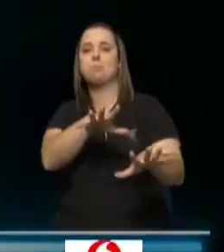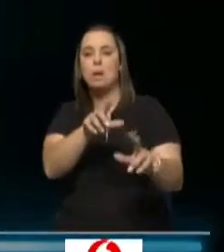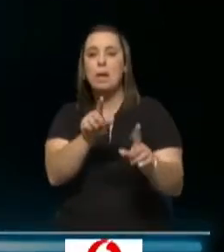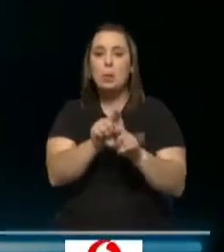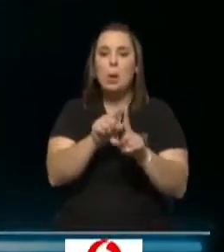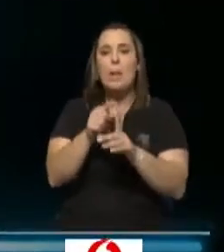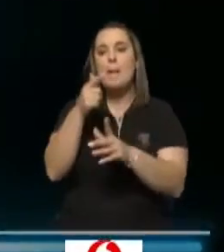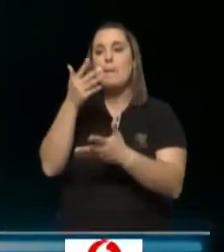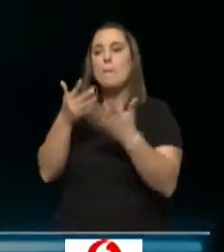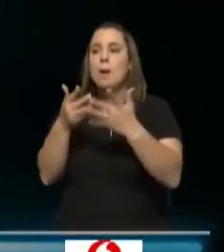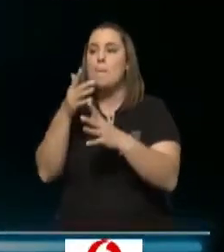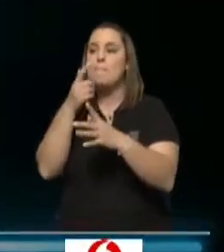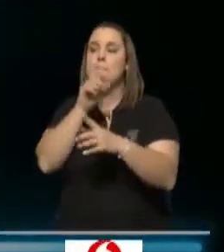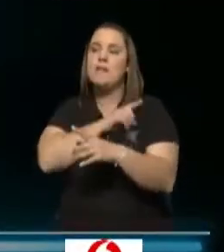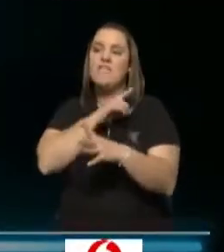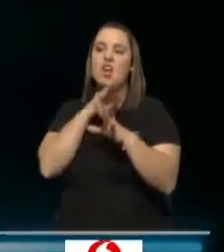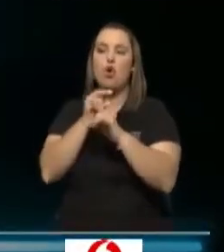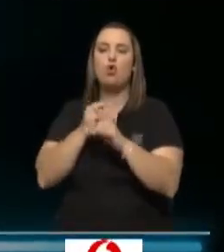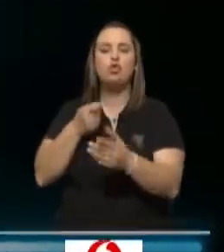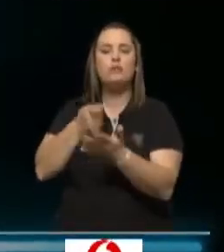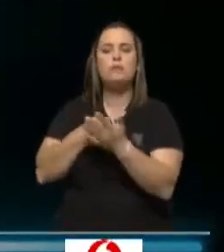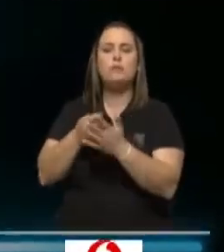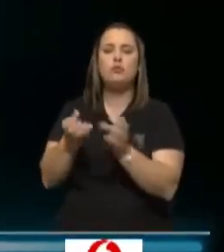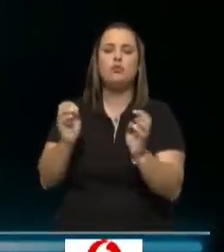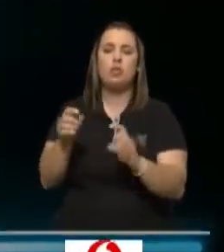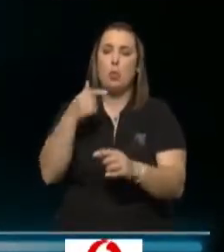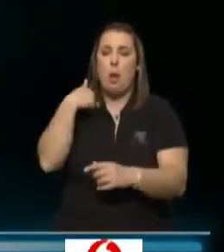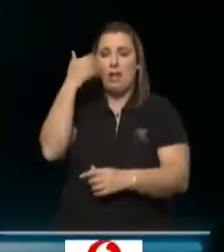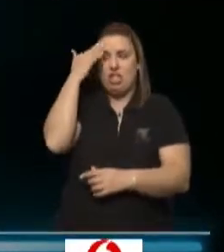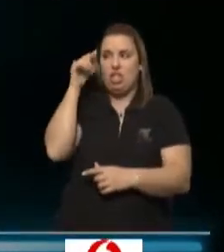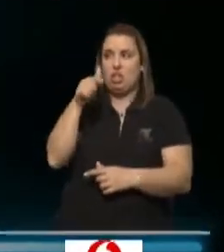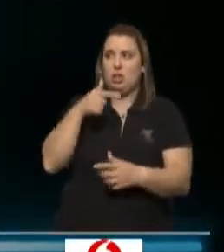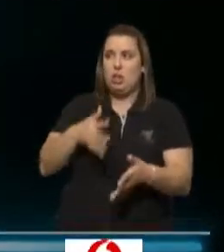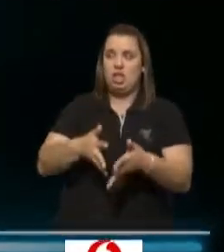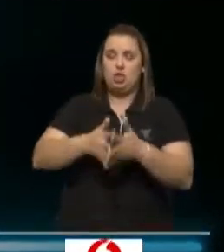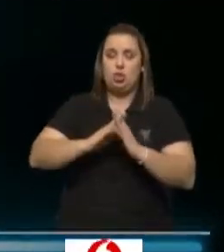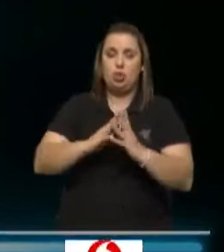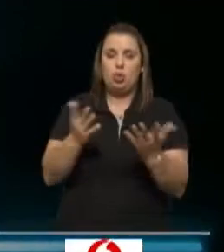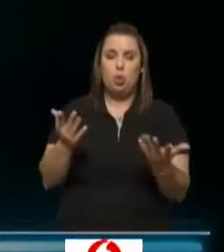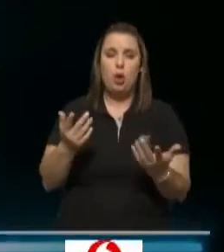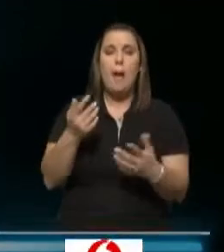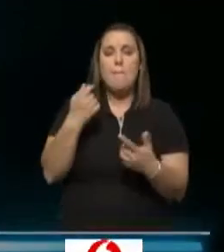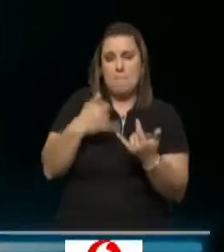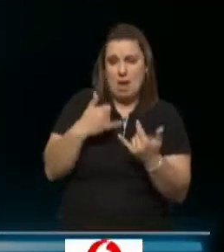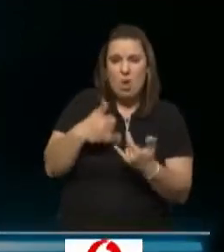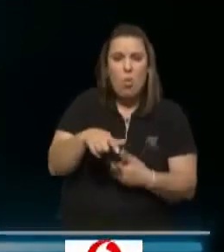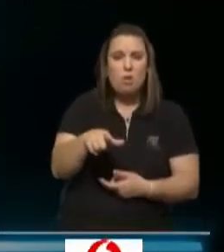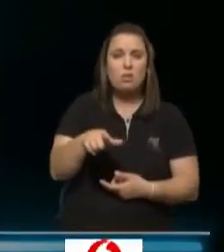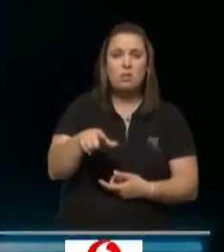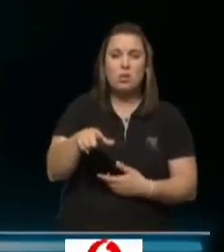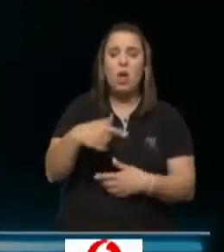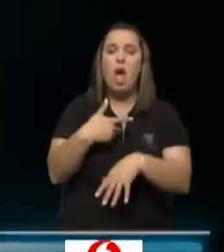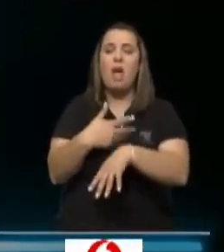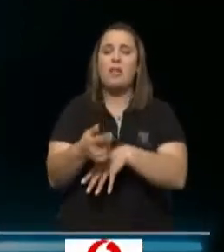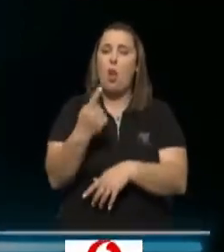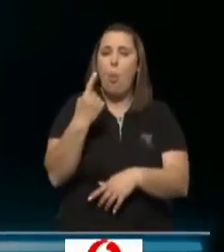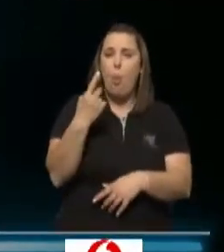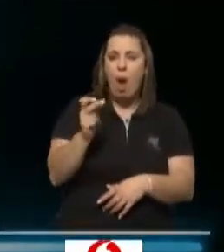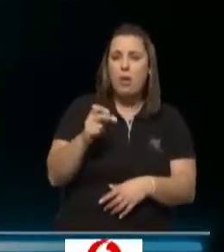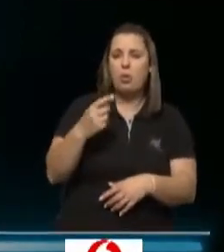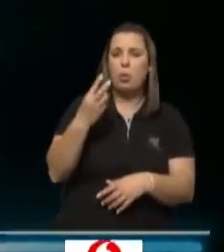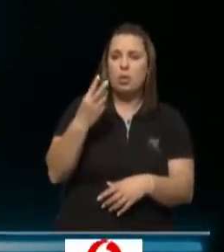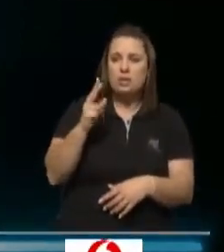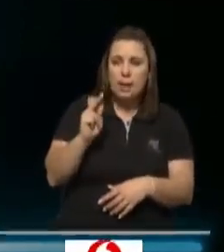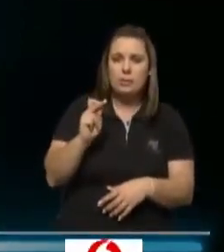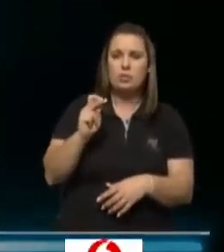because this is to the benefit of other private entities that are not investing. I think it's a structural issue associated with 5G that is